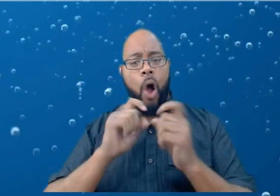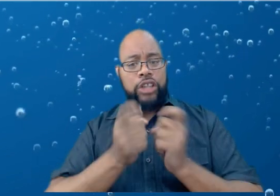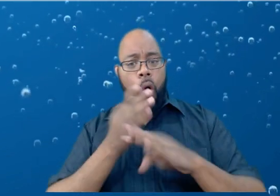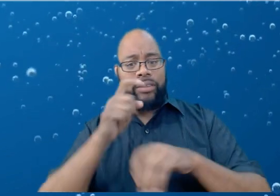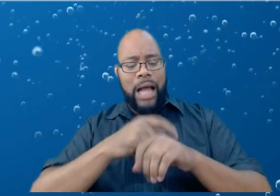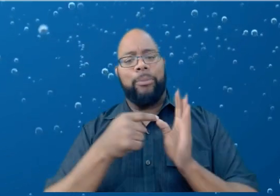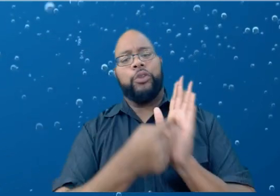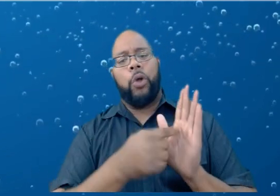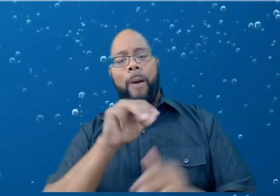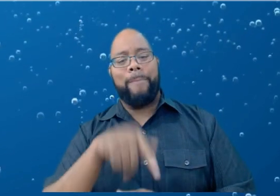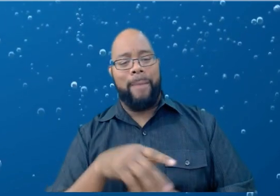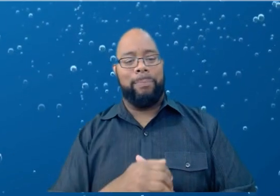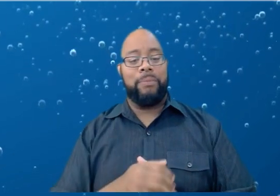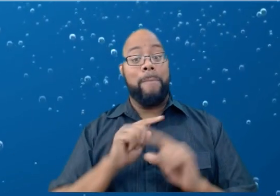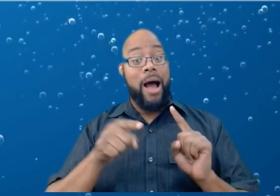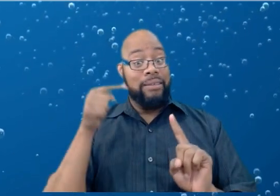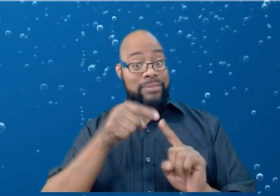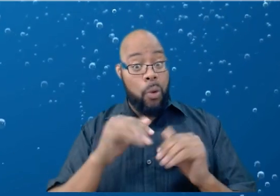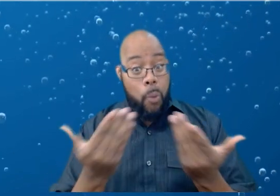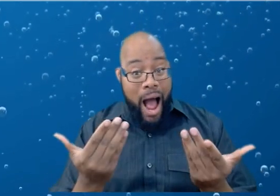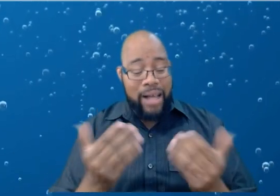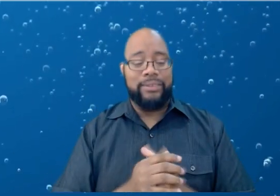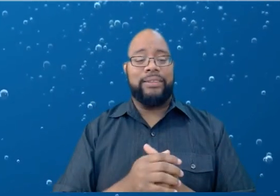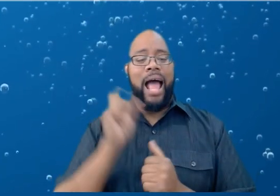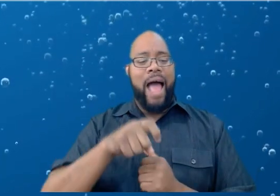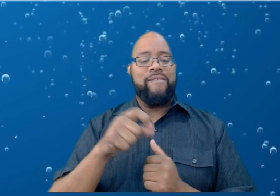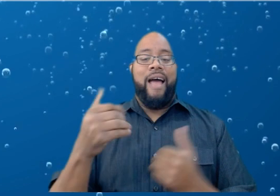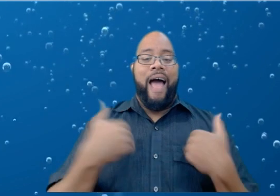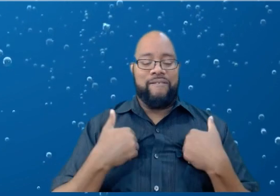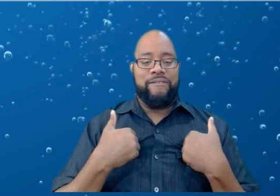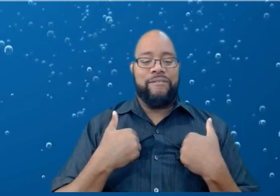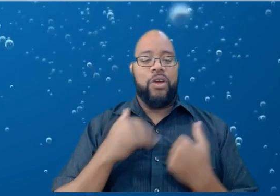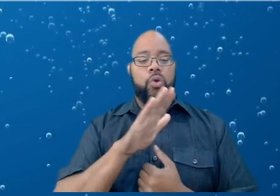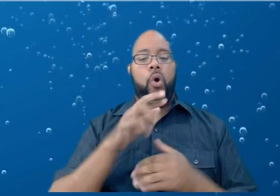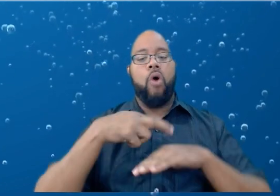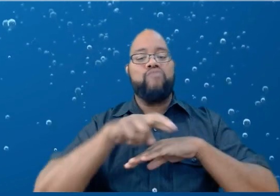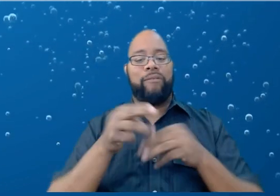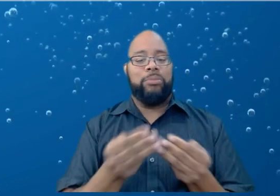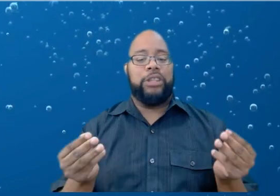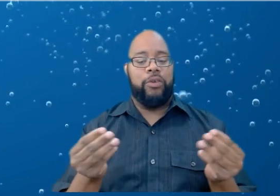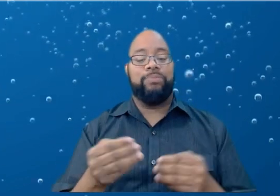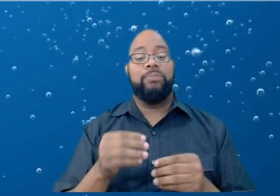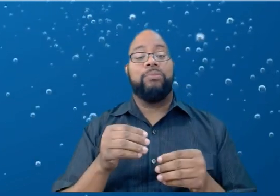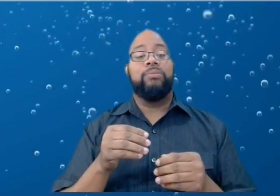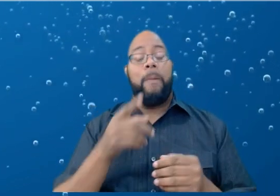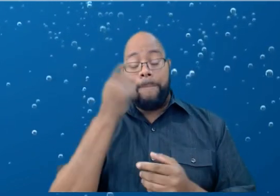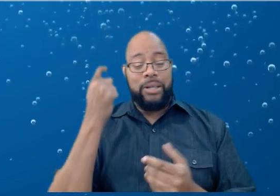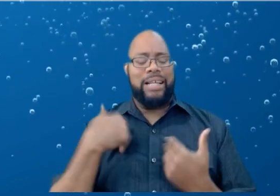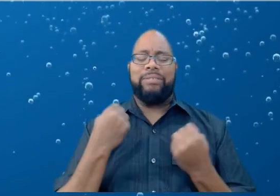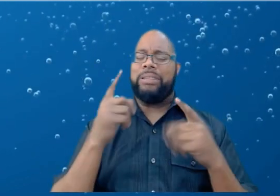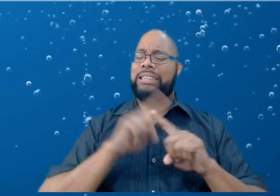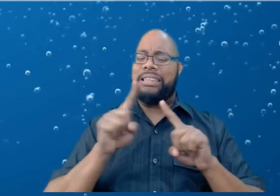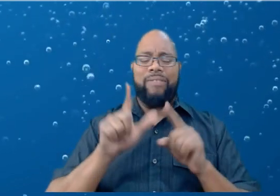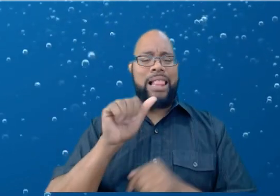actually changing over time? The trick too is that you have to have your reference material in order